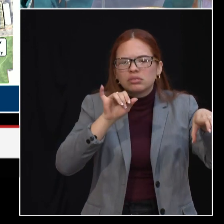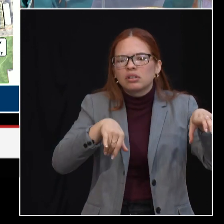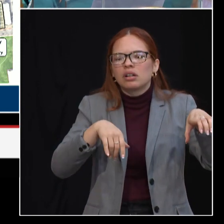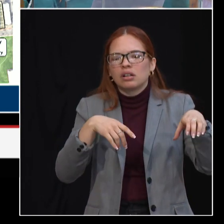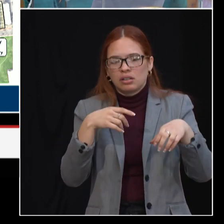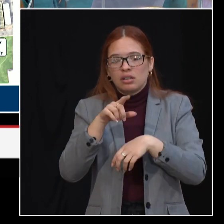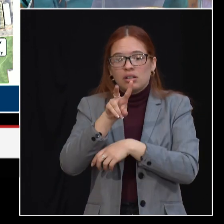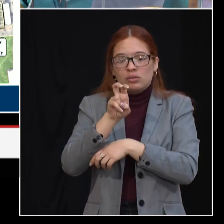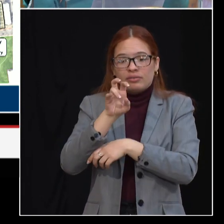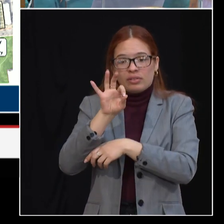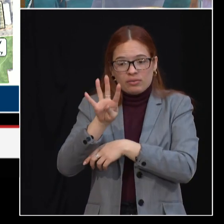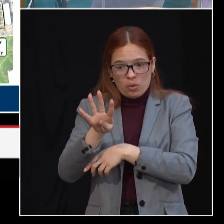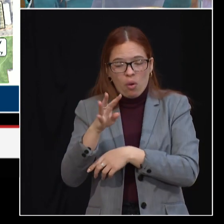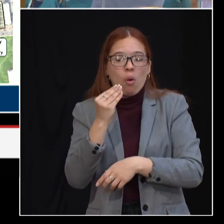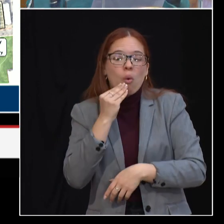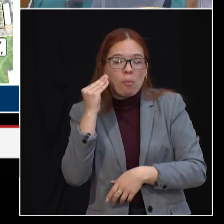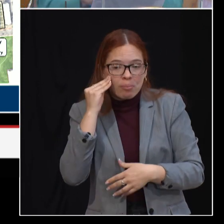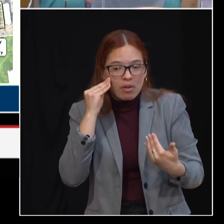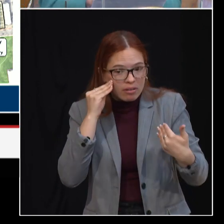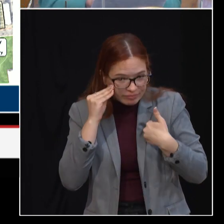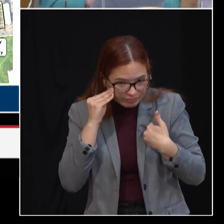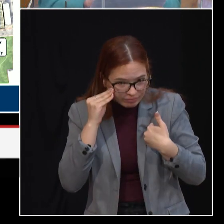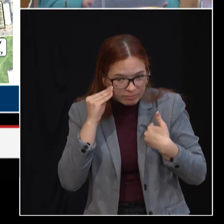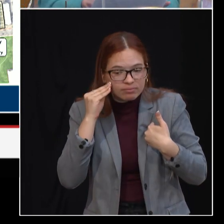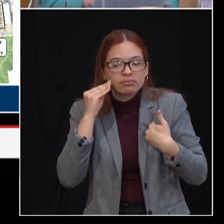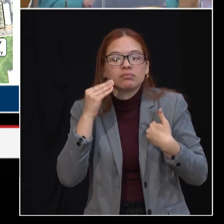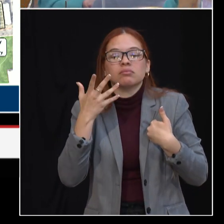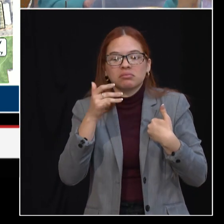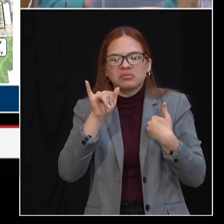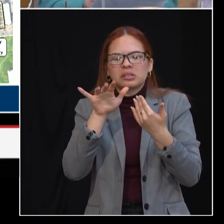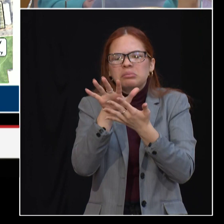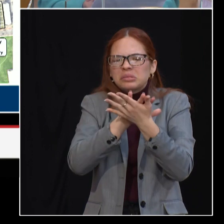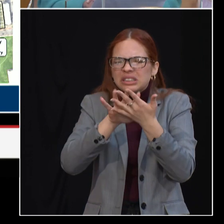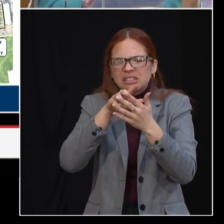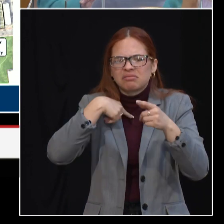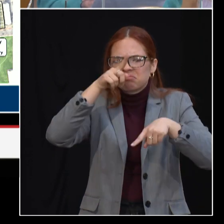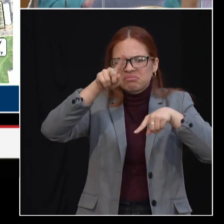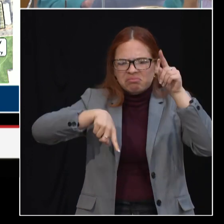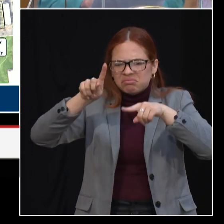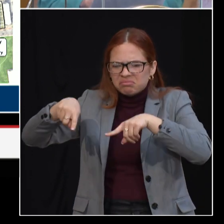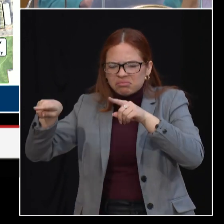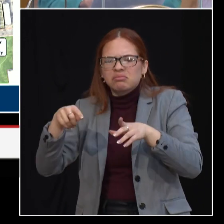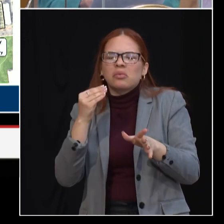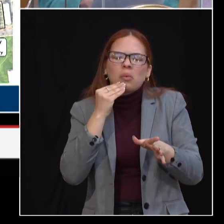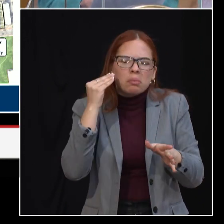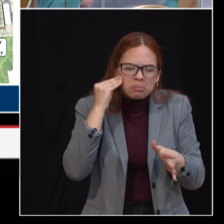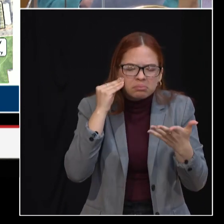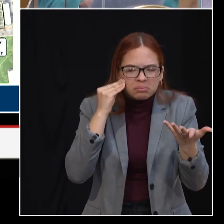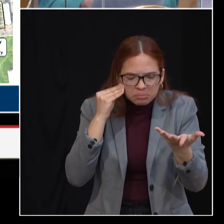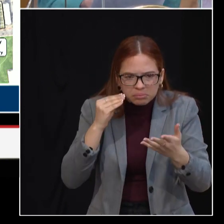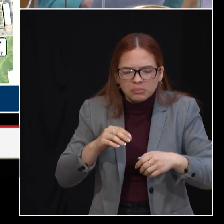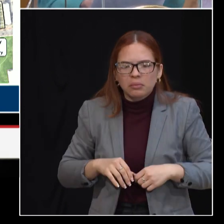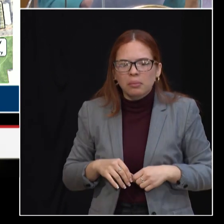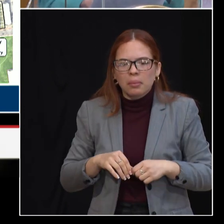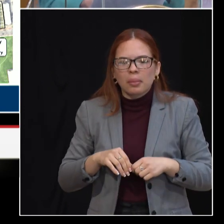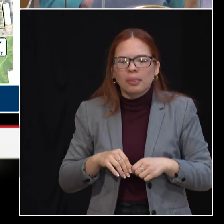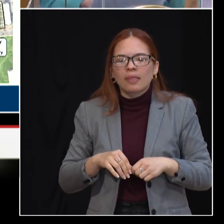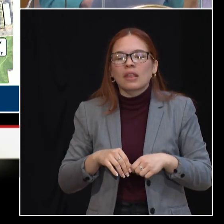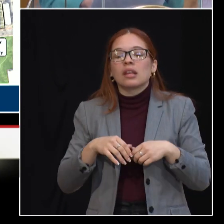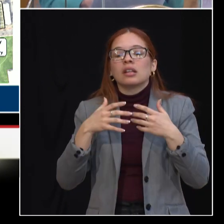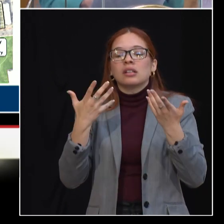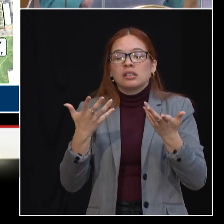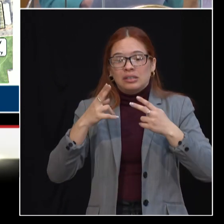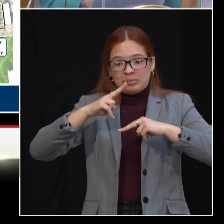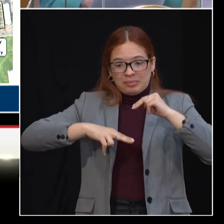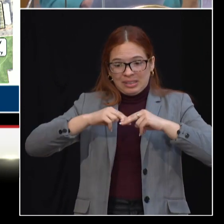units, again with a mix of townhomes, walk-up buildings, and mid-rise. The building, this is part of our Build